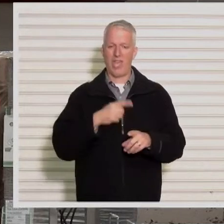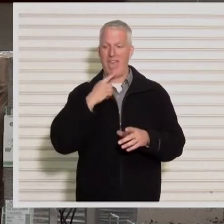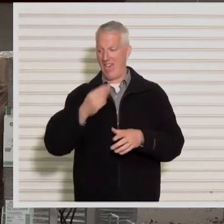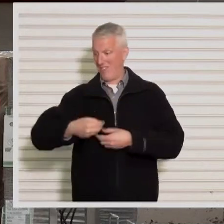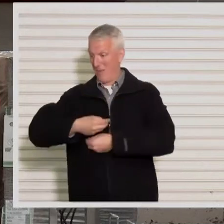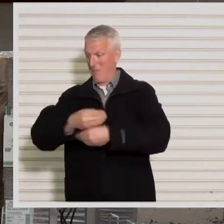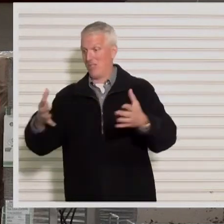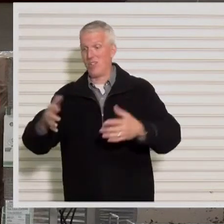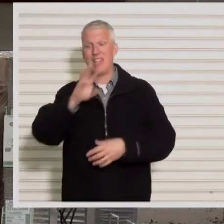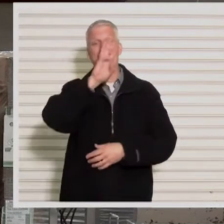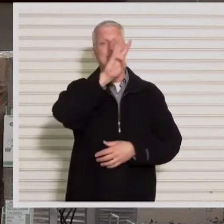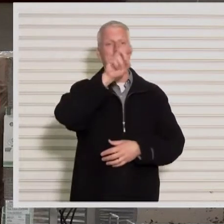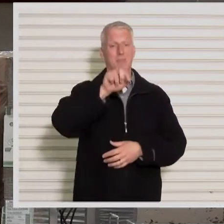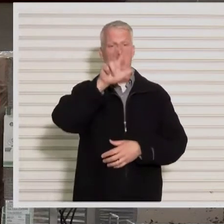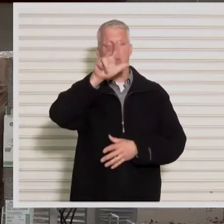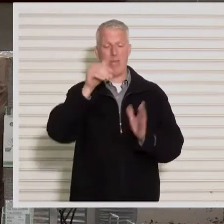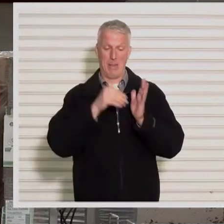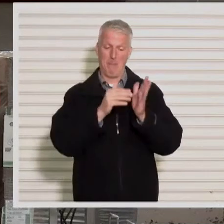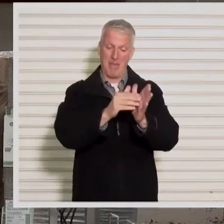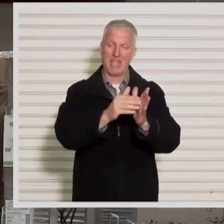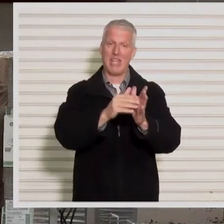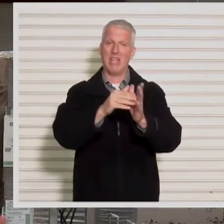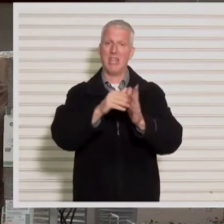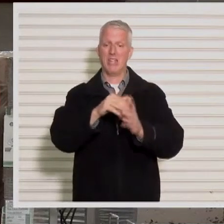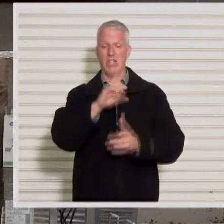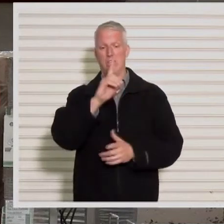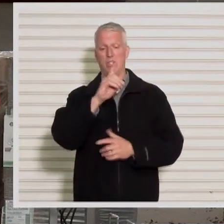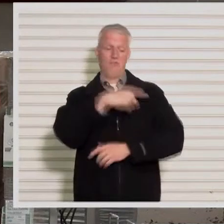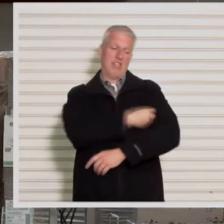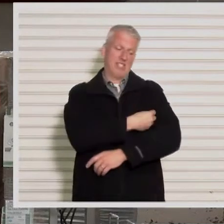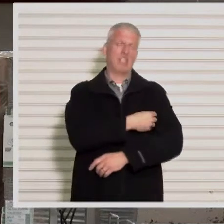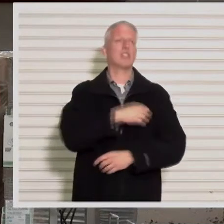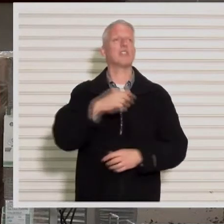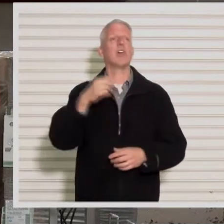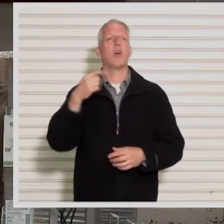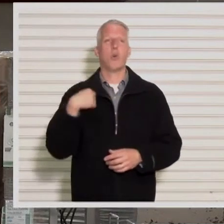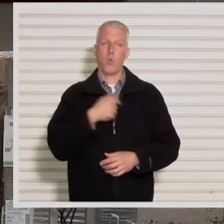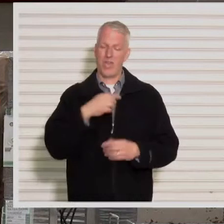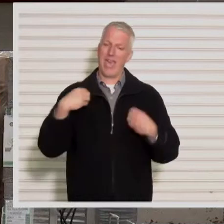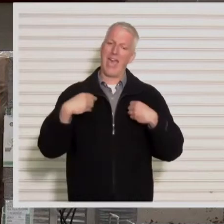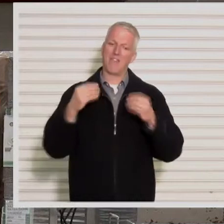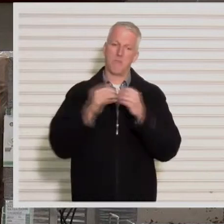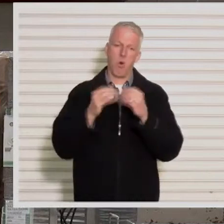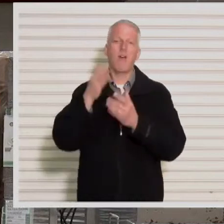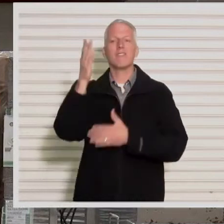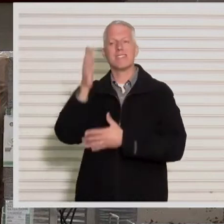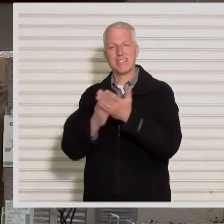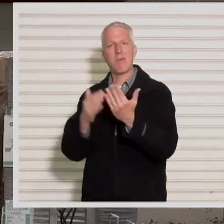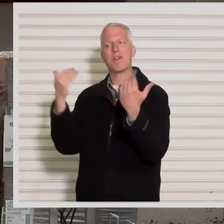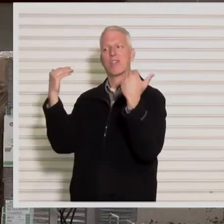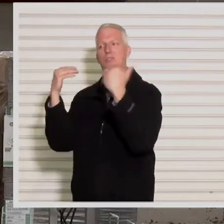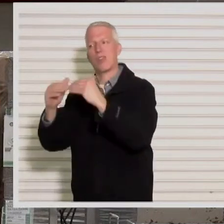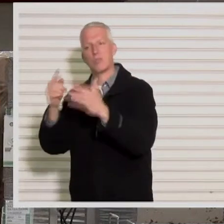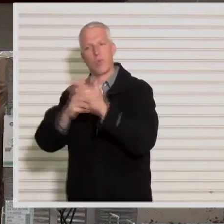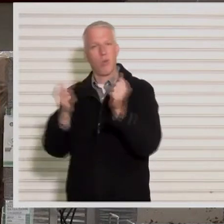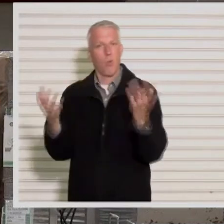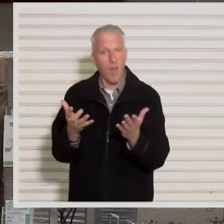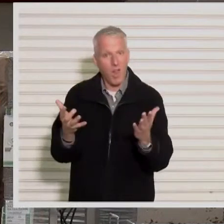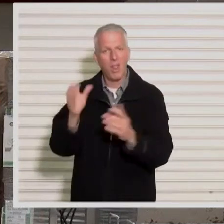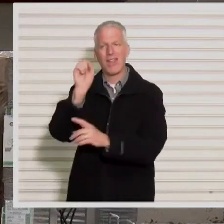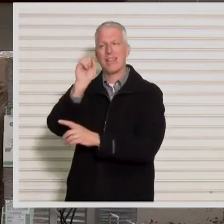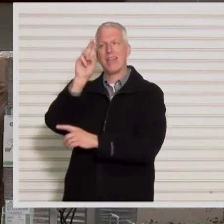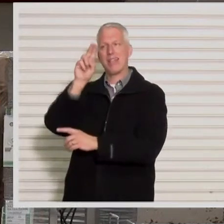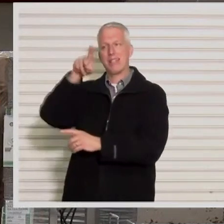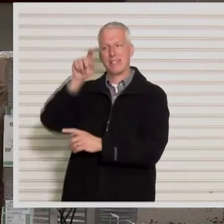6.3 million doses of the vaccine, we have more work to do. Here's the constraint: supply. The